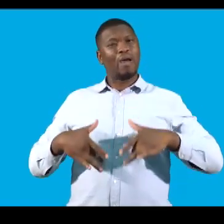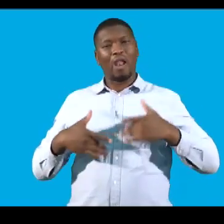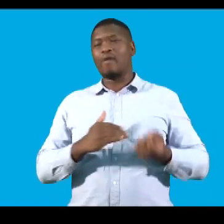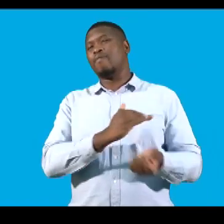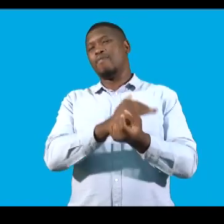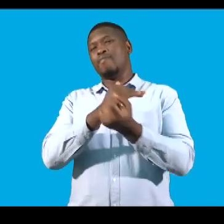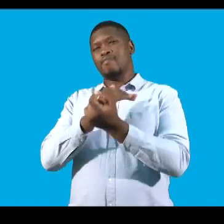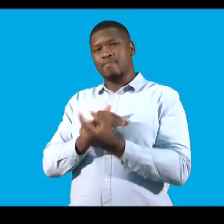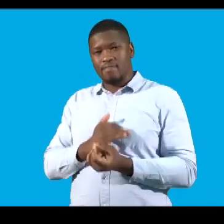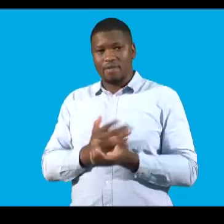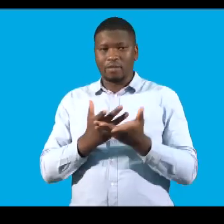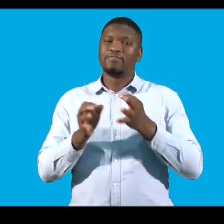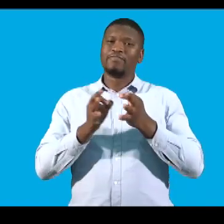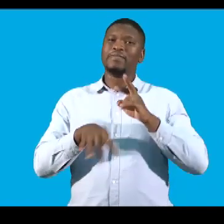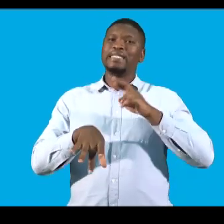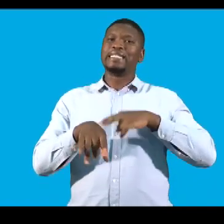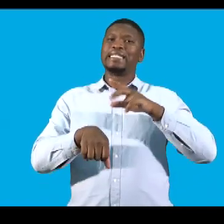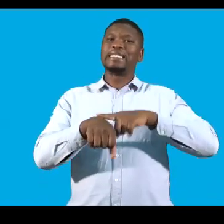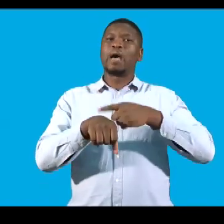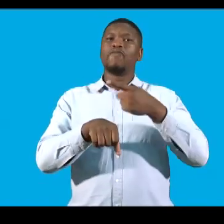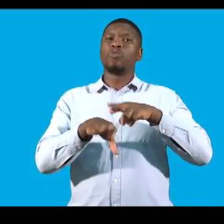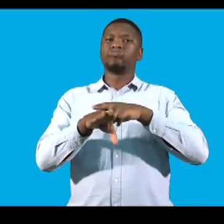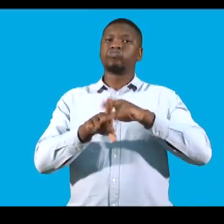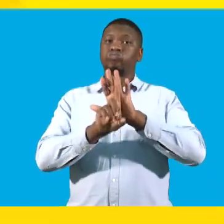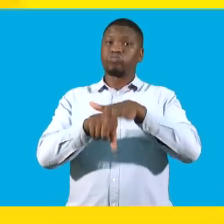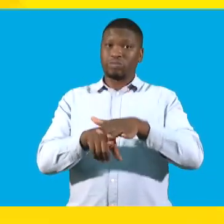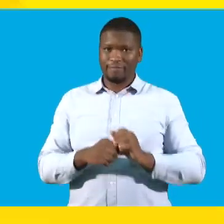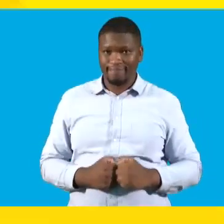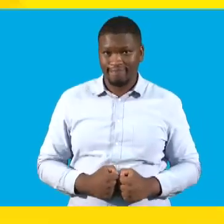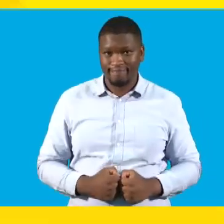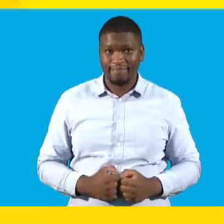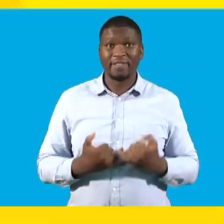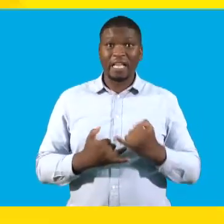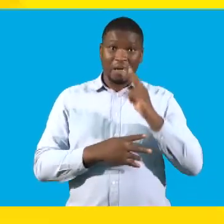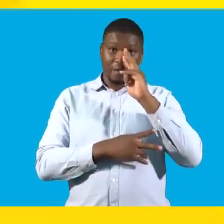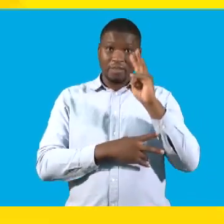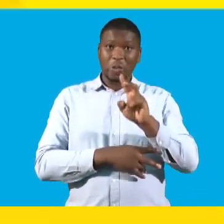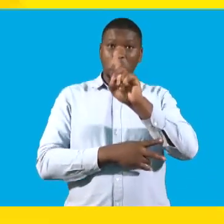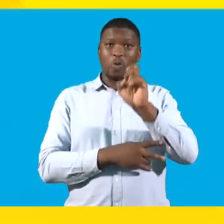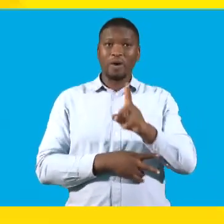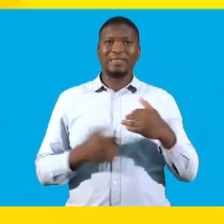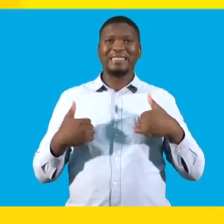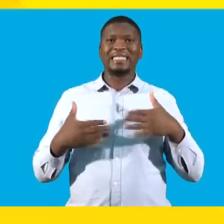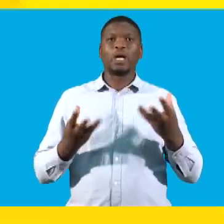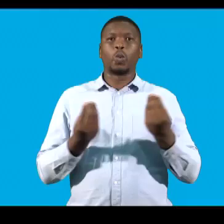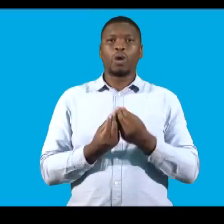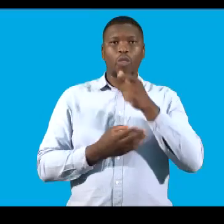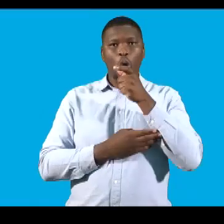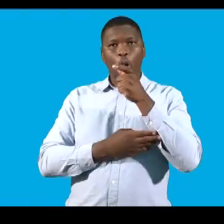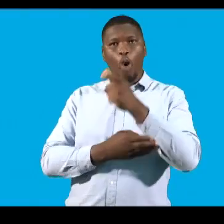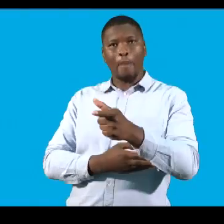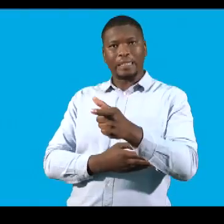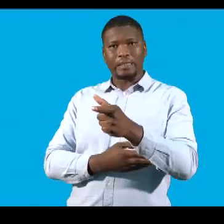awful and inhumane during apartheid. Now, let's look at questions beginning with the word comment